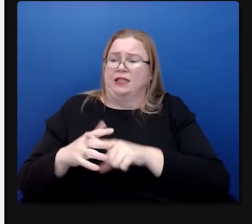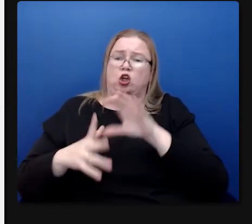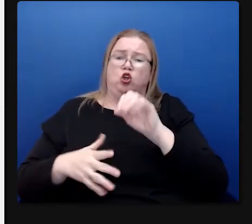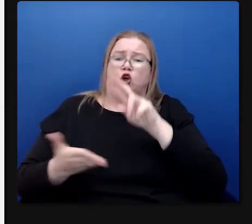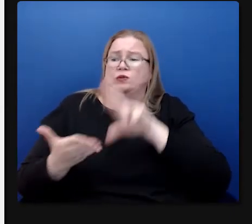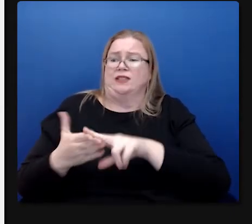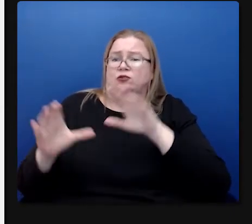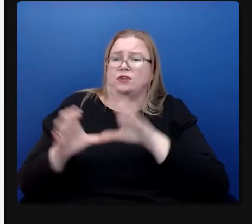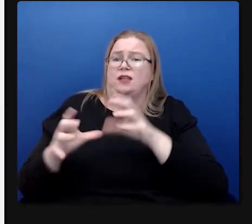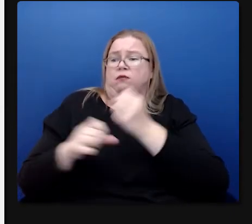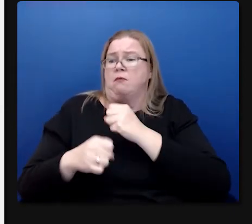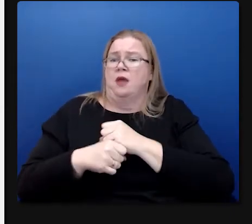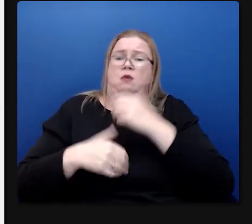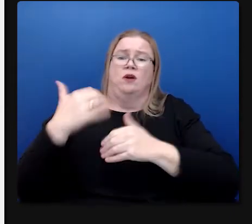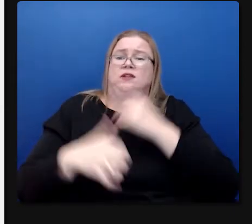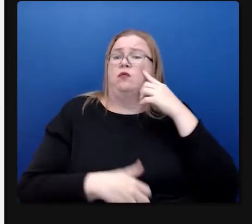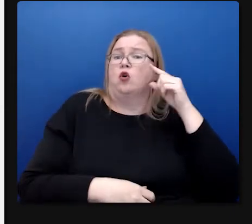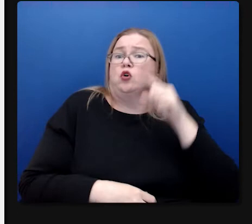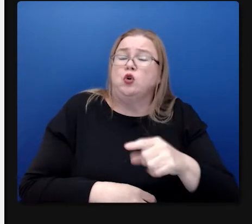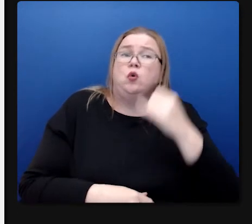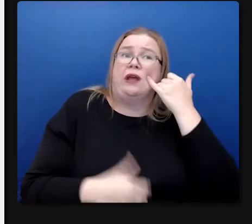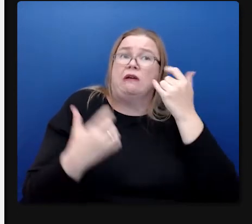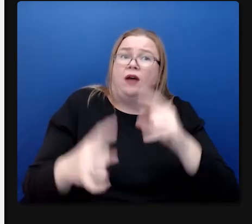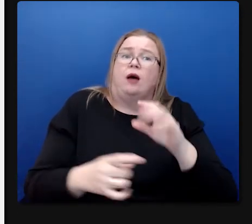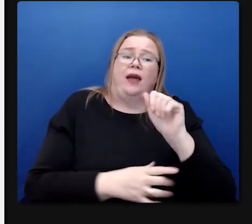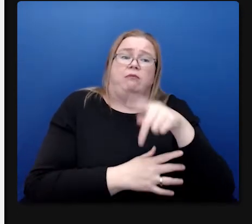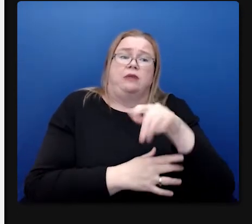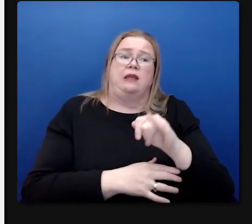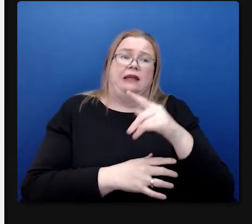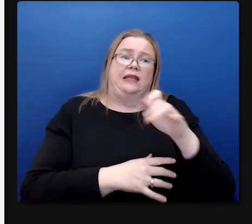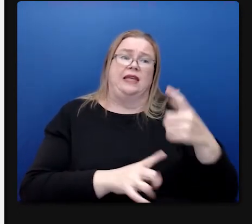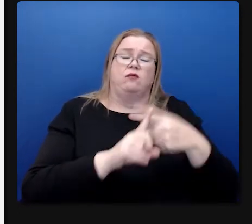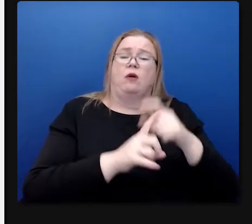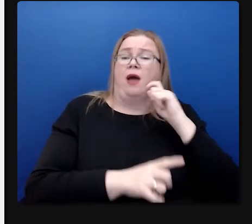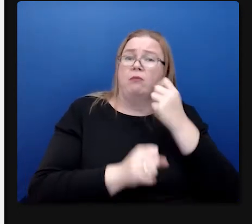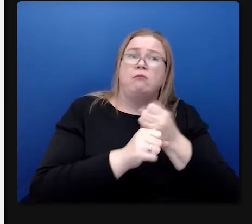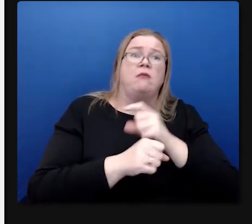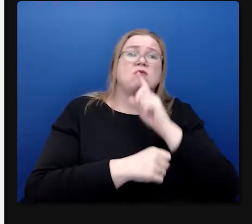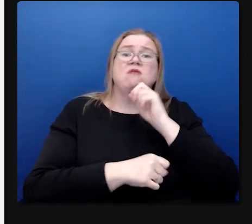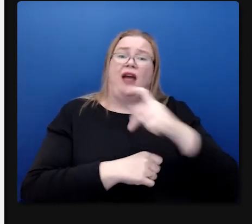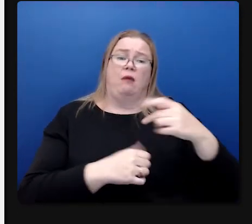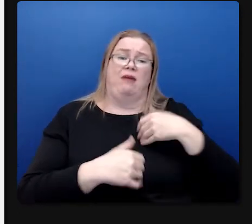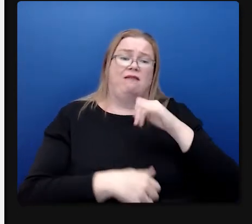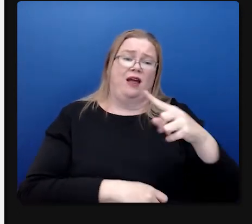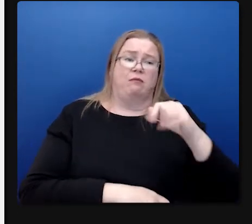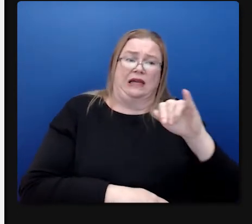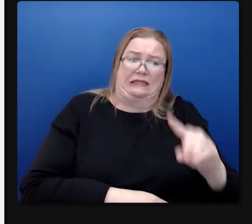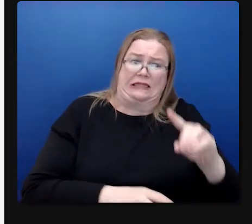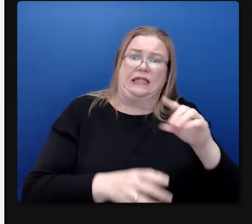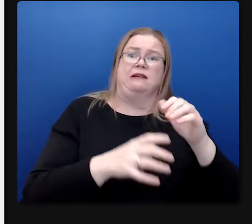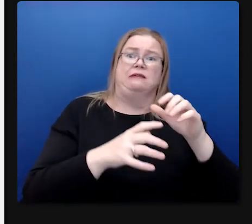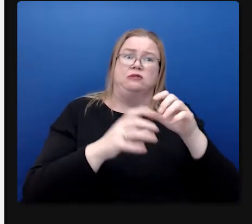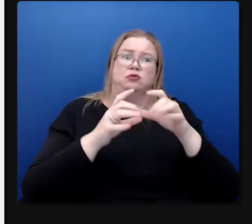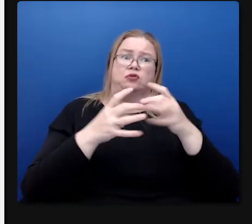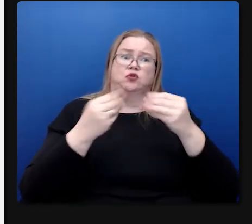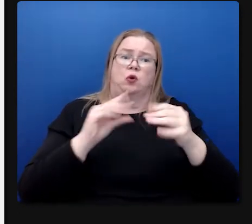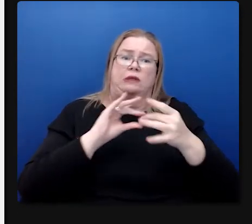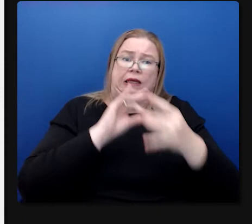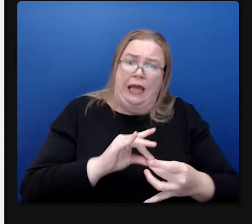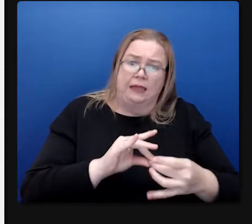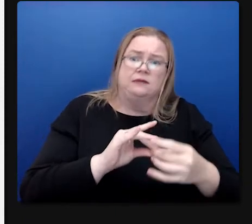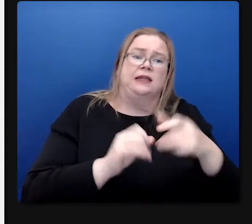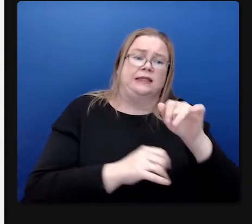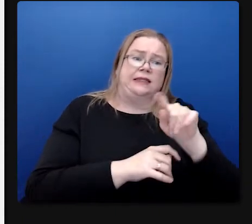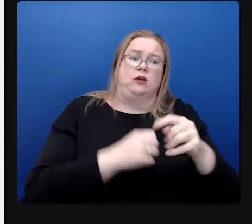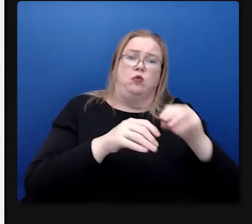signing certificate generation process for you, where if you get some API keys from Apple and make sure your app has an app ID and the App Store connects, and you